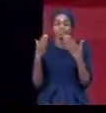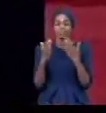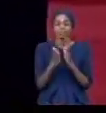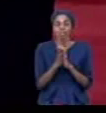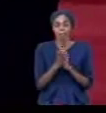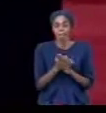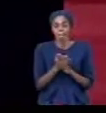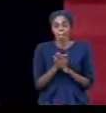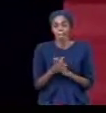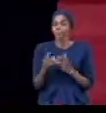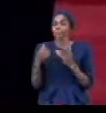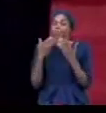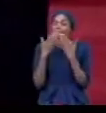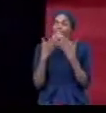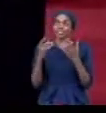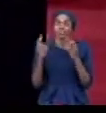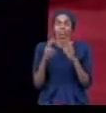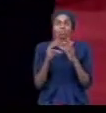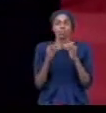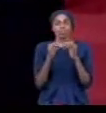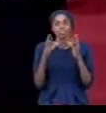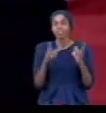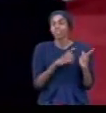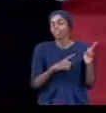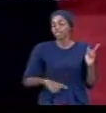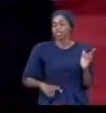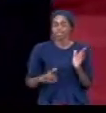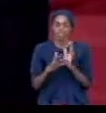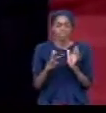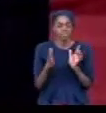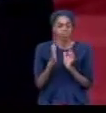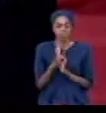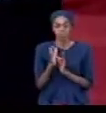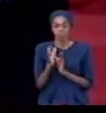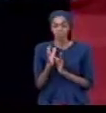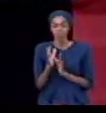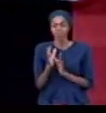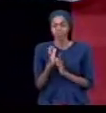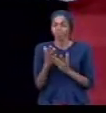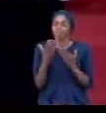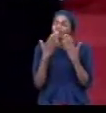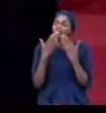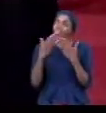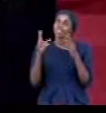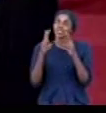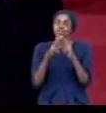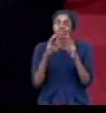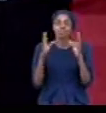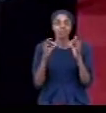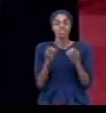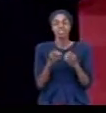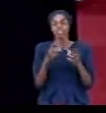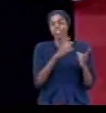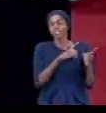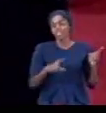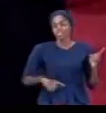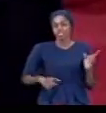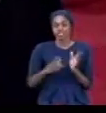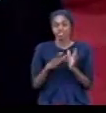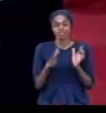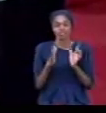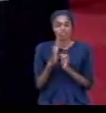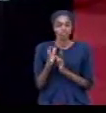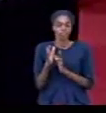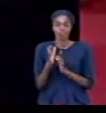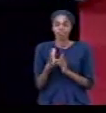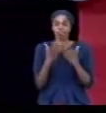We thank you. We thank you. We thank you. Thank you so much. Thank you so much, Lord Jesus, for salvation. Thank you so much, Lord Jesus.